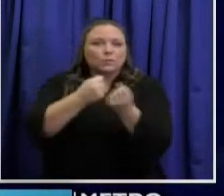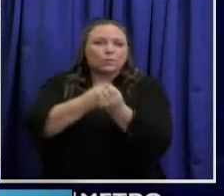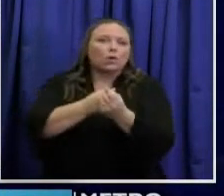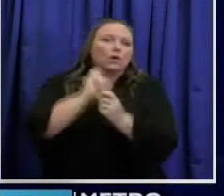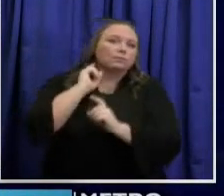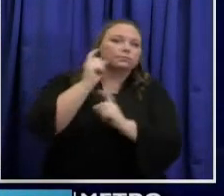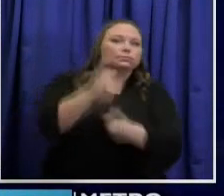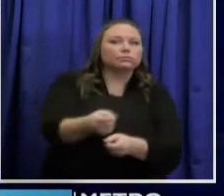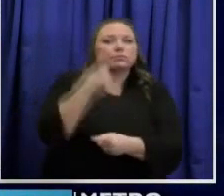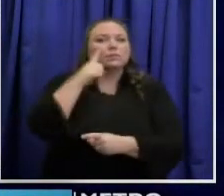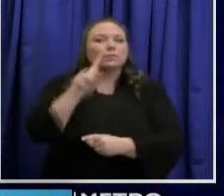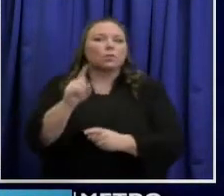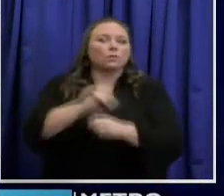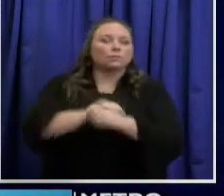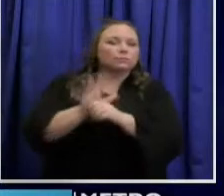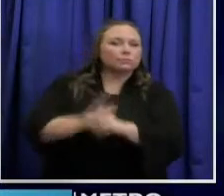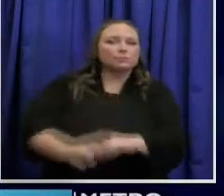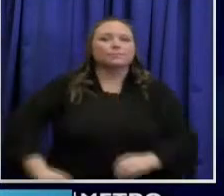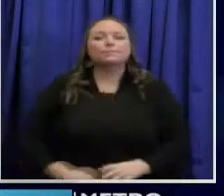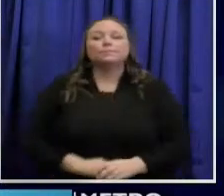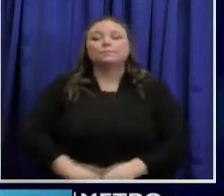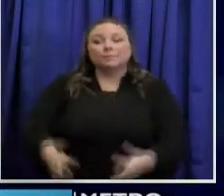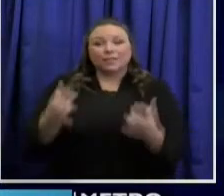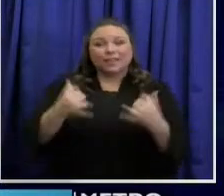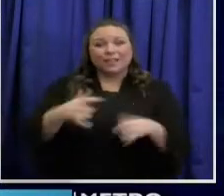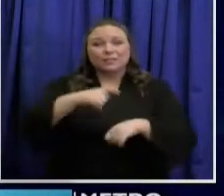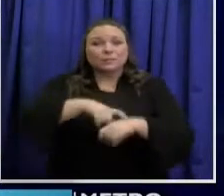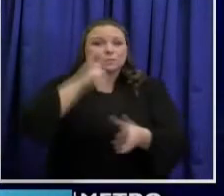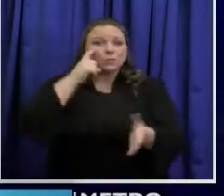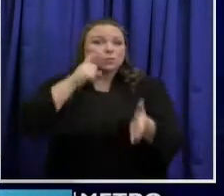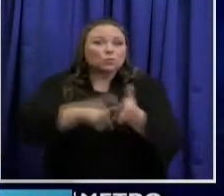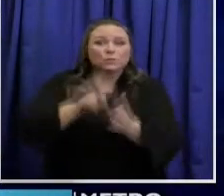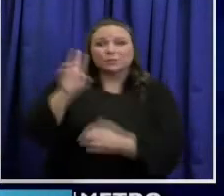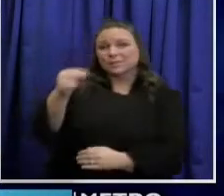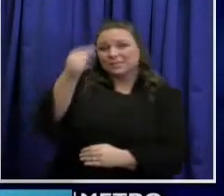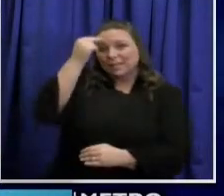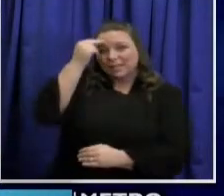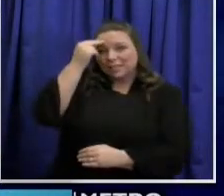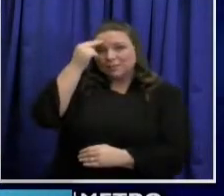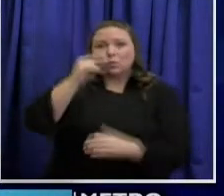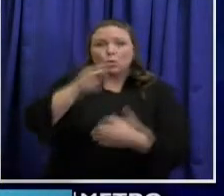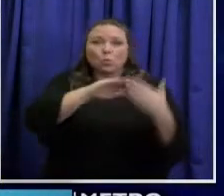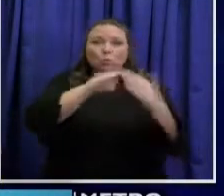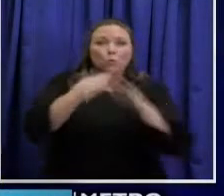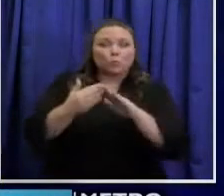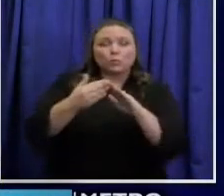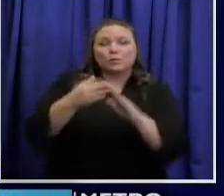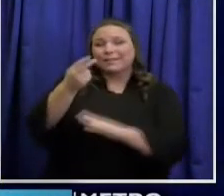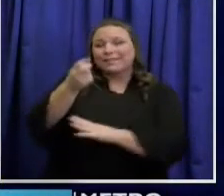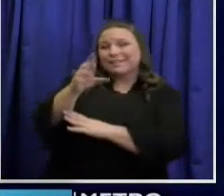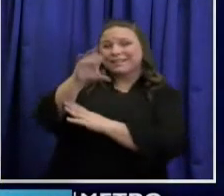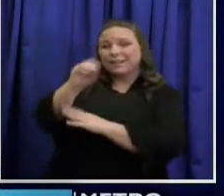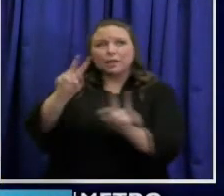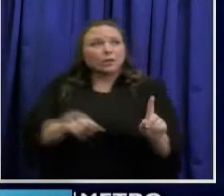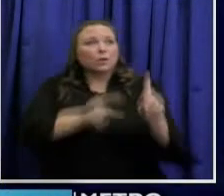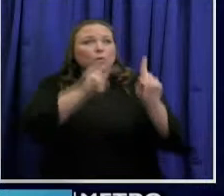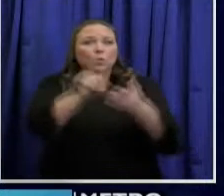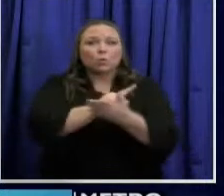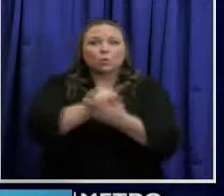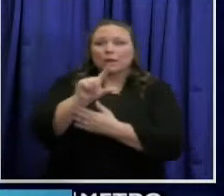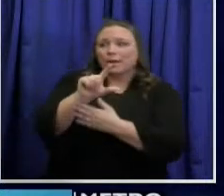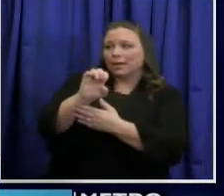pandemic. And now it is time to recognize Nashville's Community Hero of the Week,